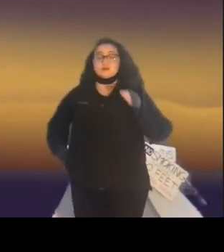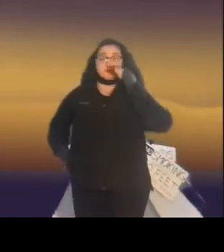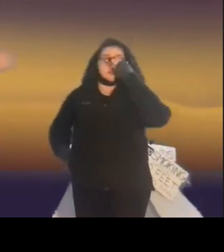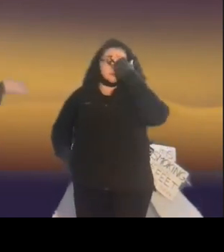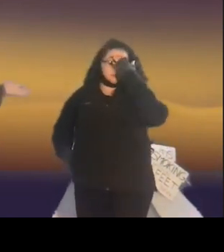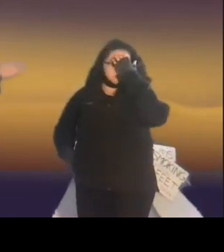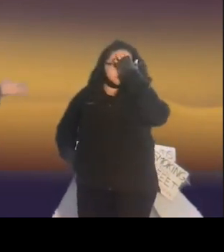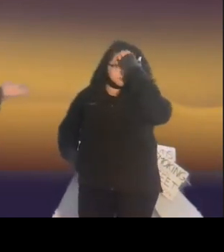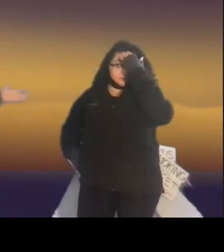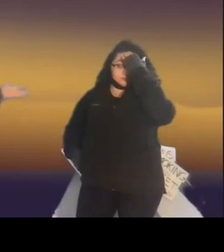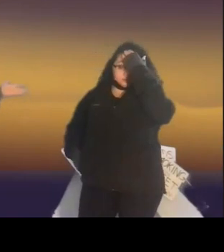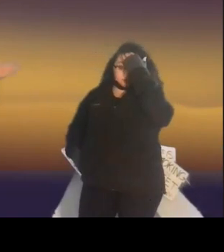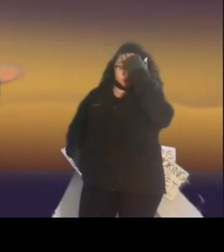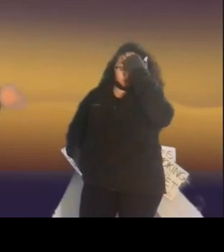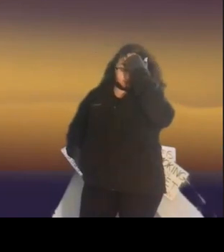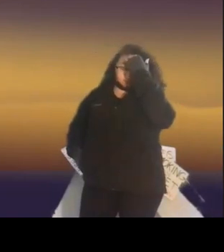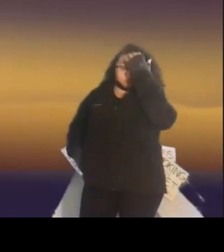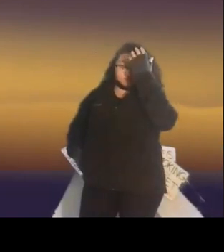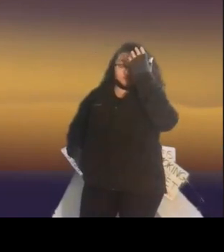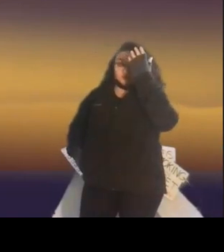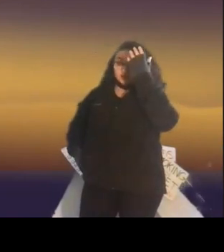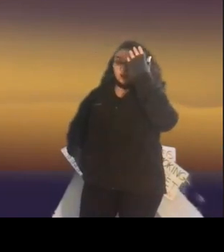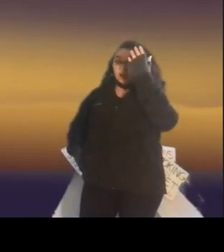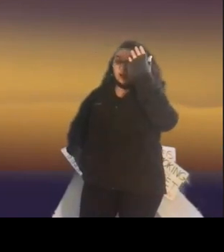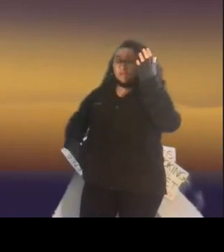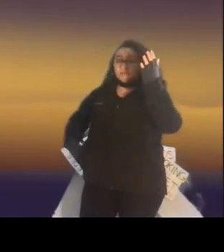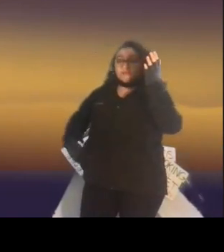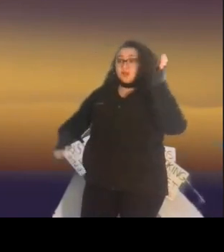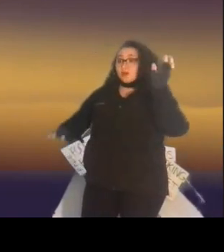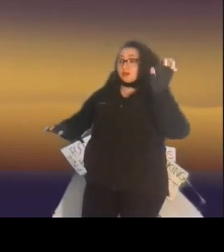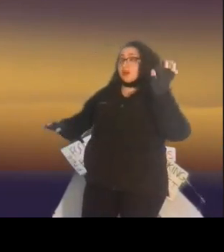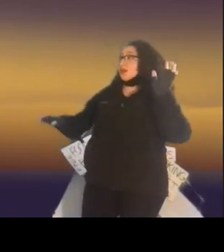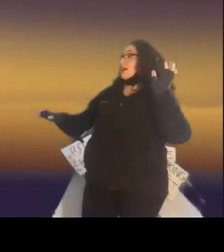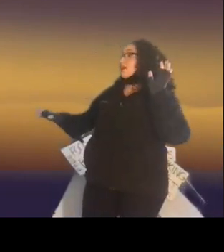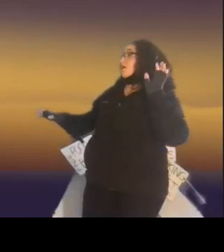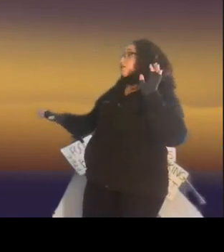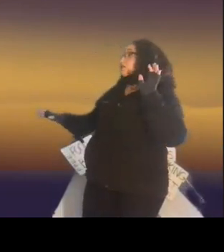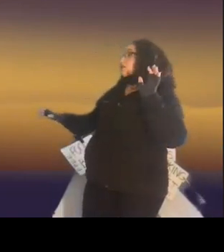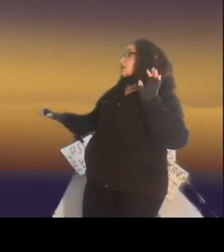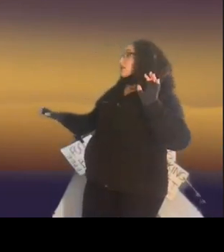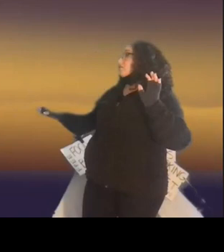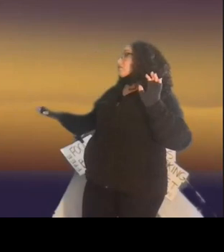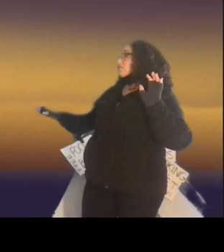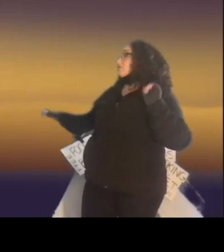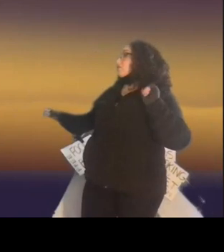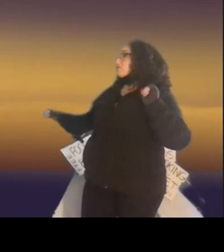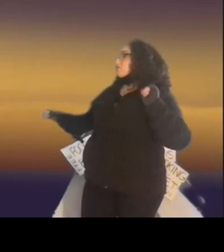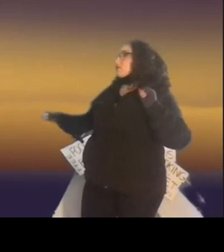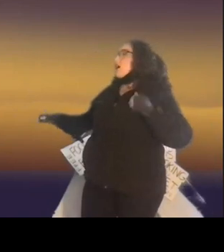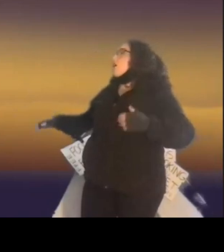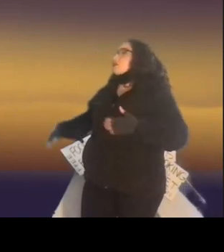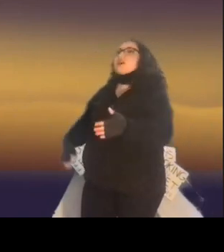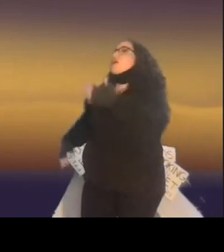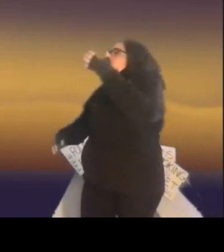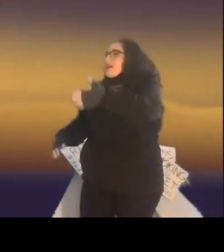bully. Free food bars, bully. Okay. I'm sorry I called you a bully. For real?